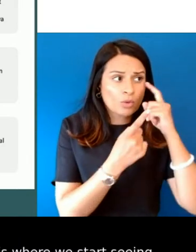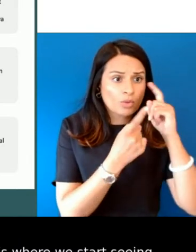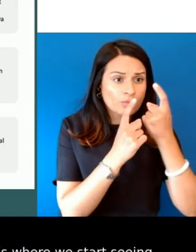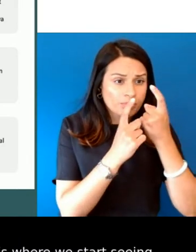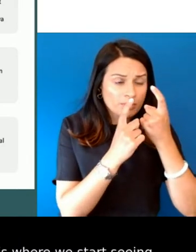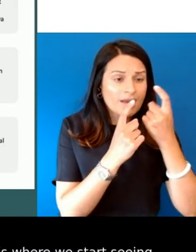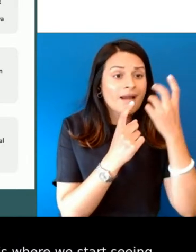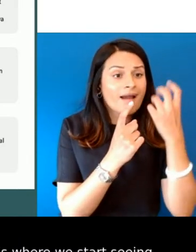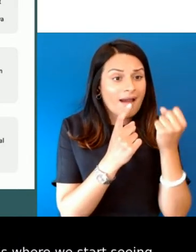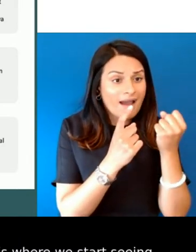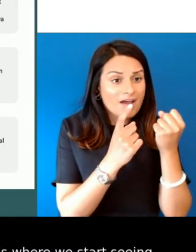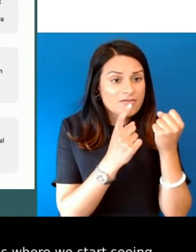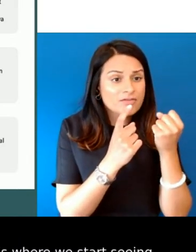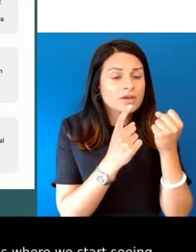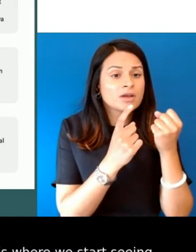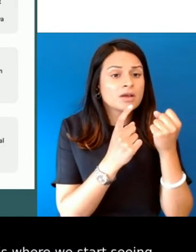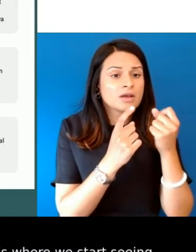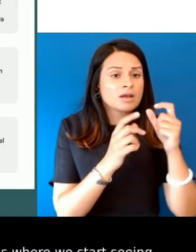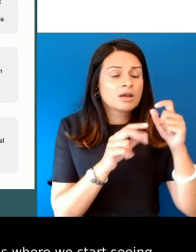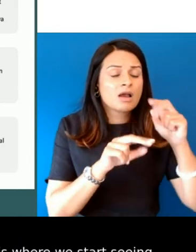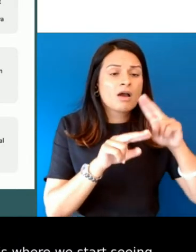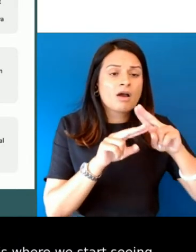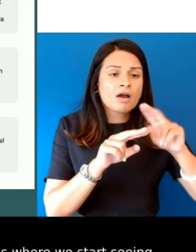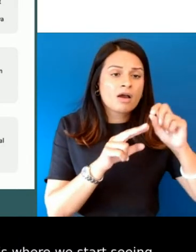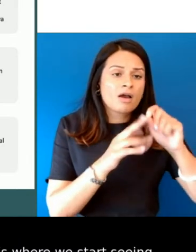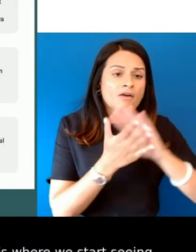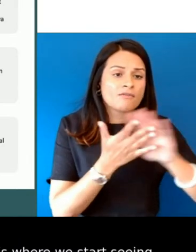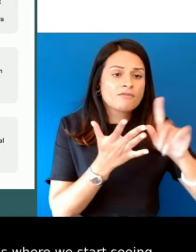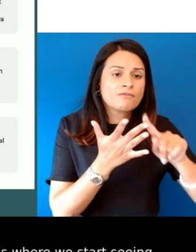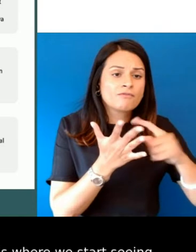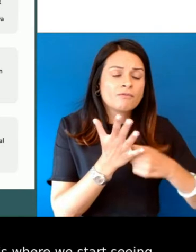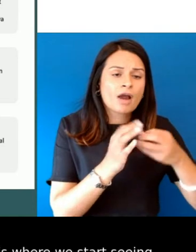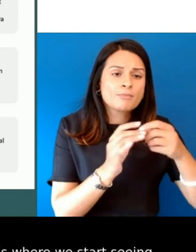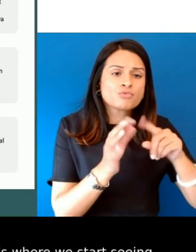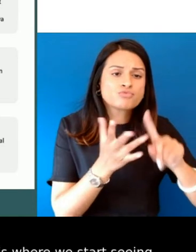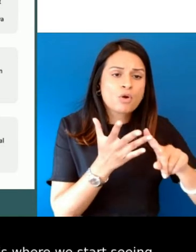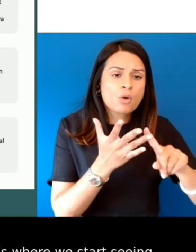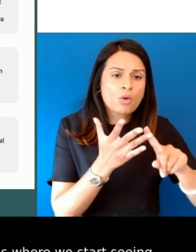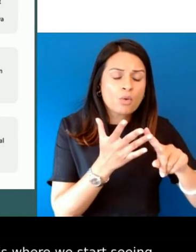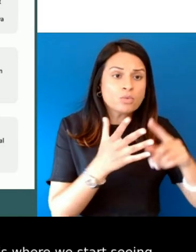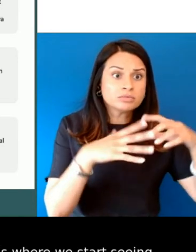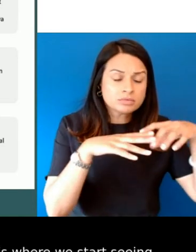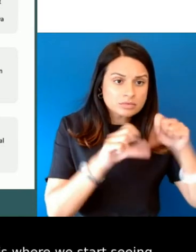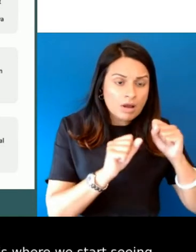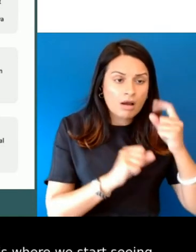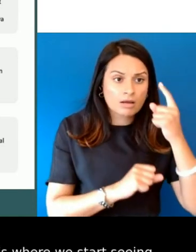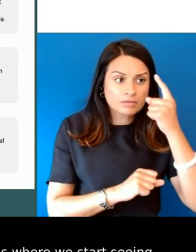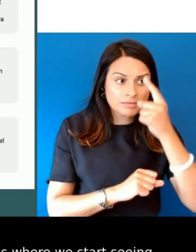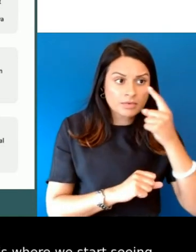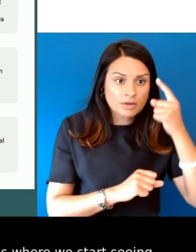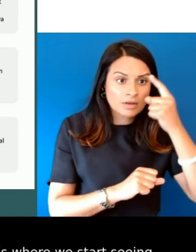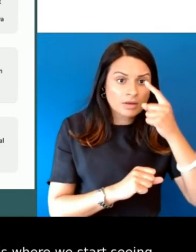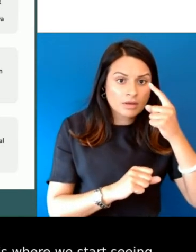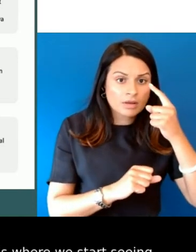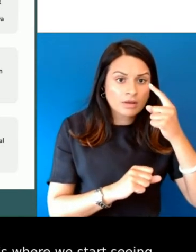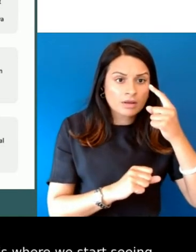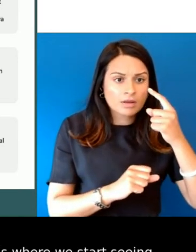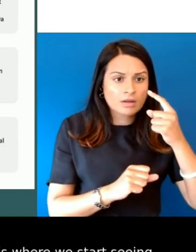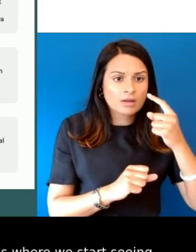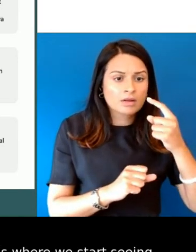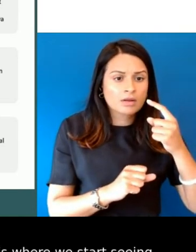conjunctival fibroblasts are activated um and we start seeing what we call vernal um